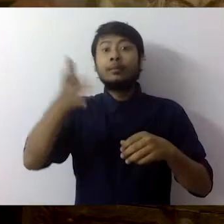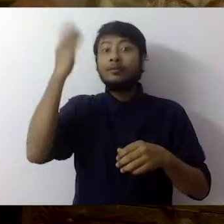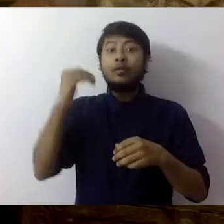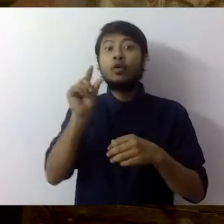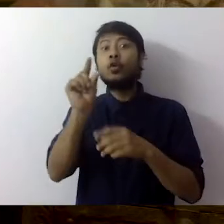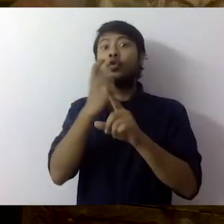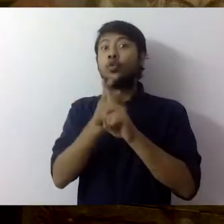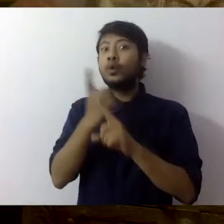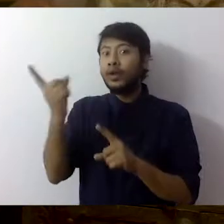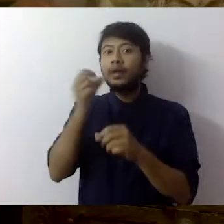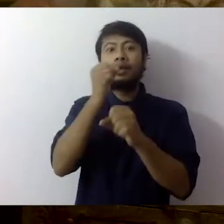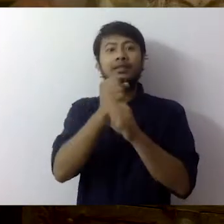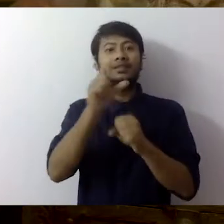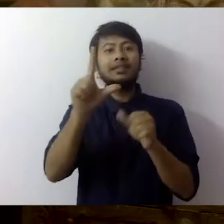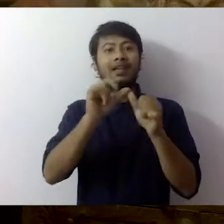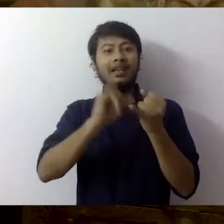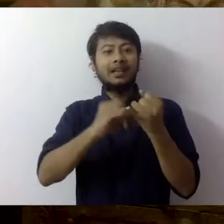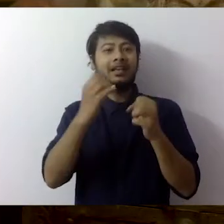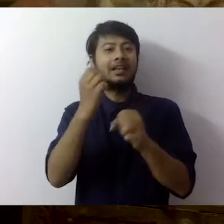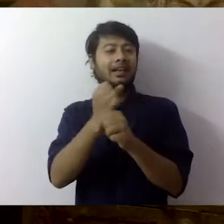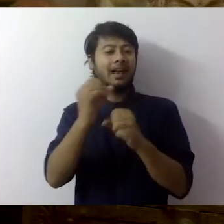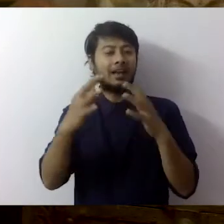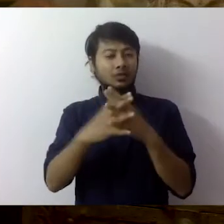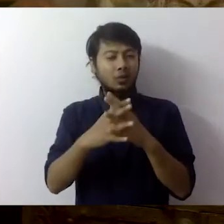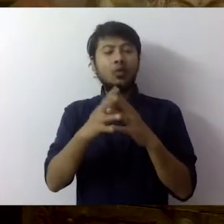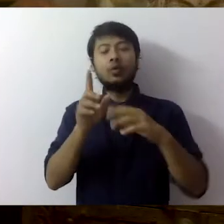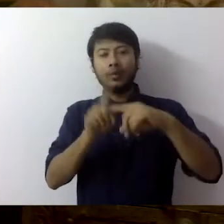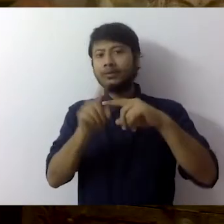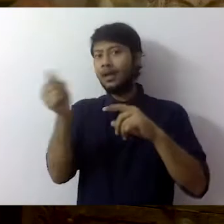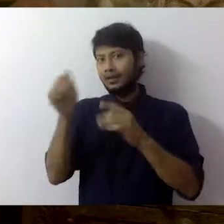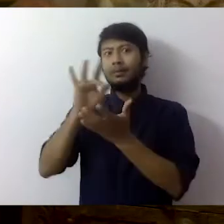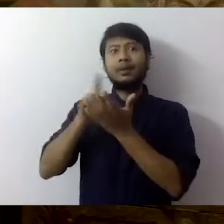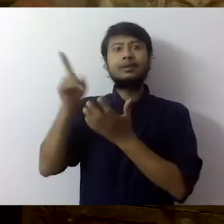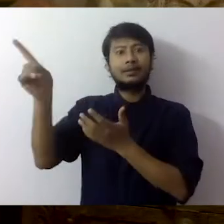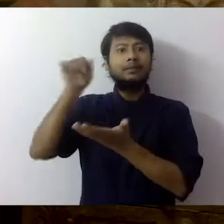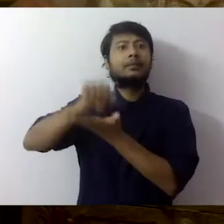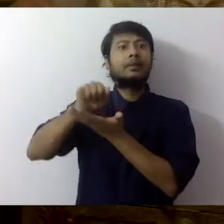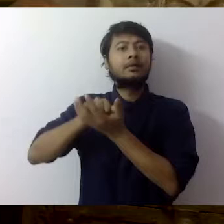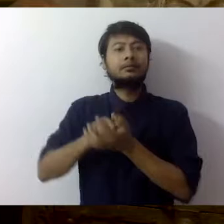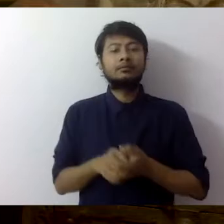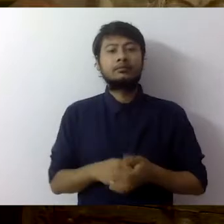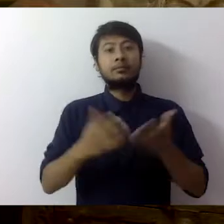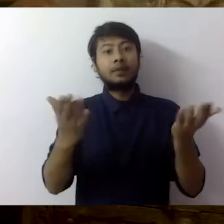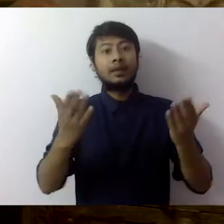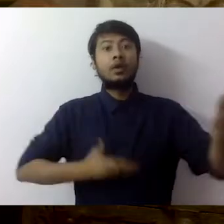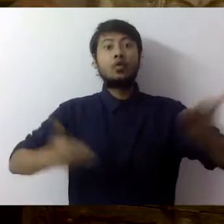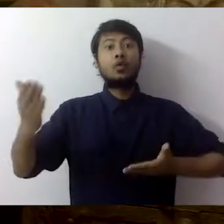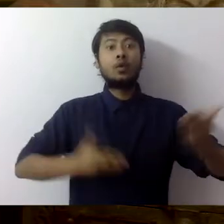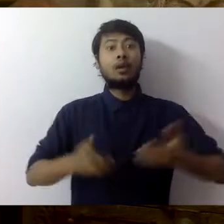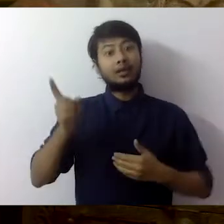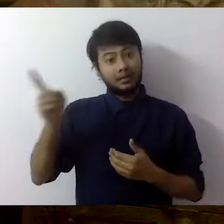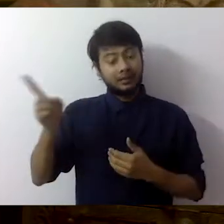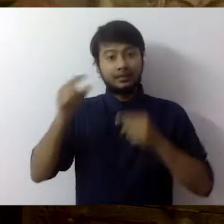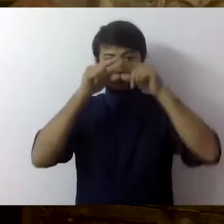Manchester, Kalighat paintings from Calcutta, and a range of publicity material related to the film industry such